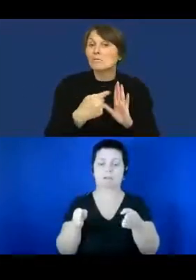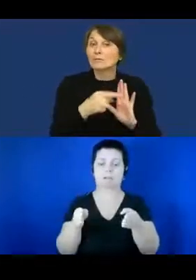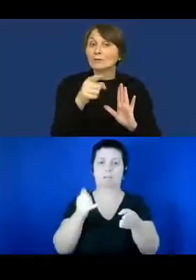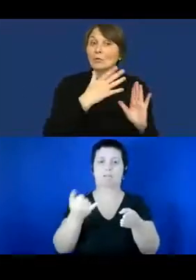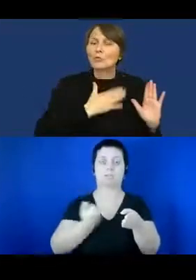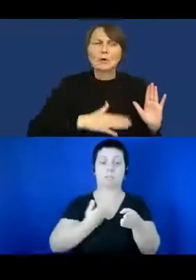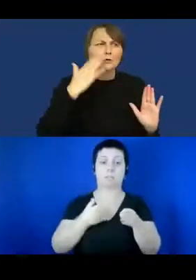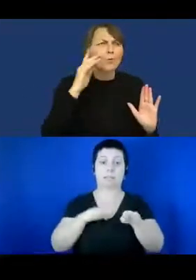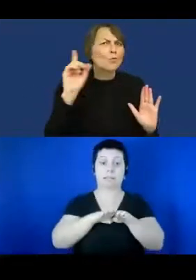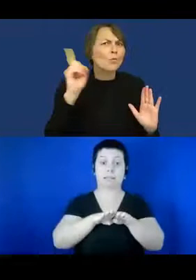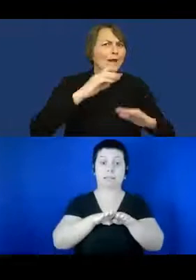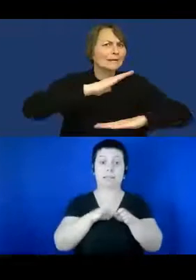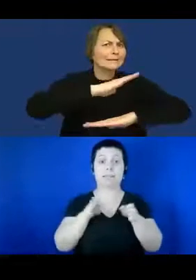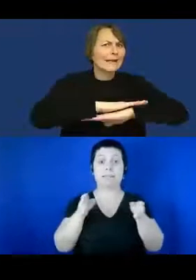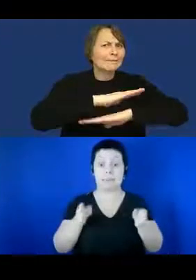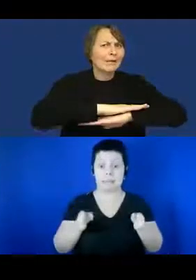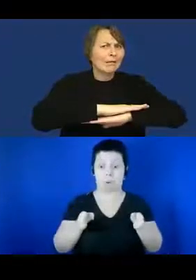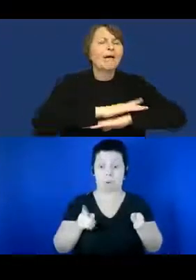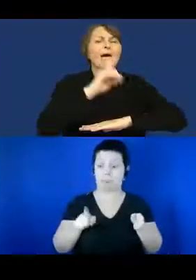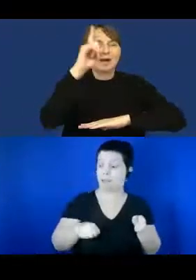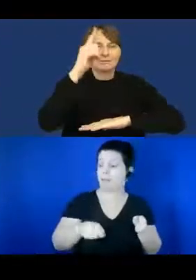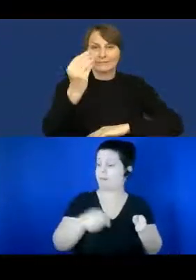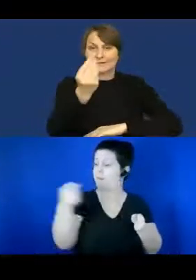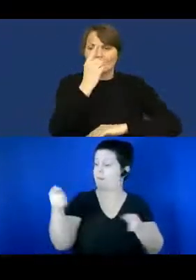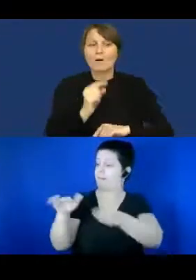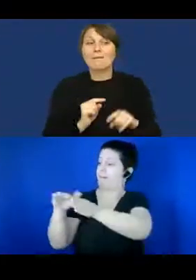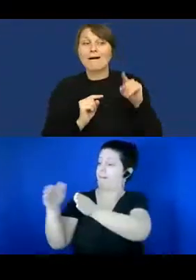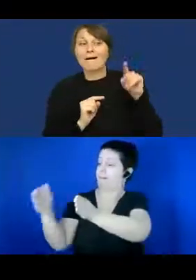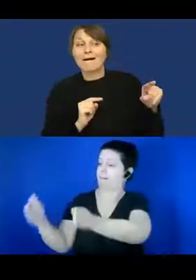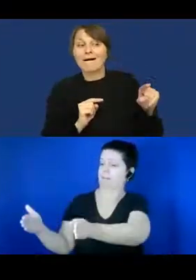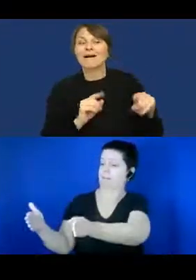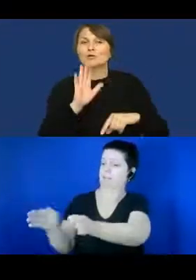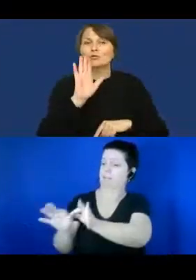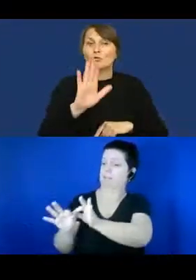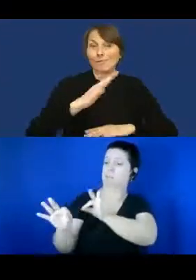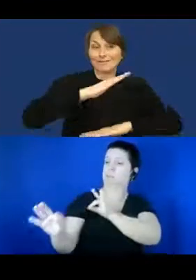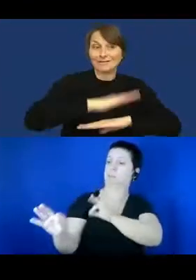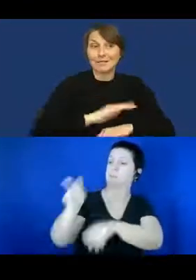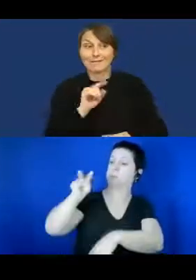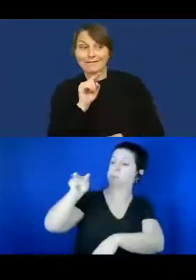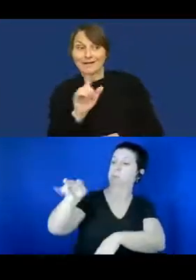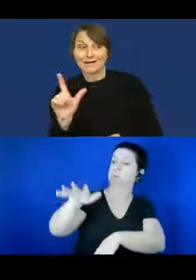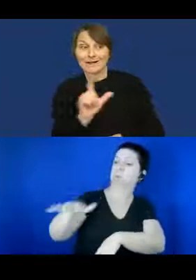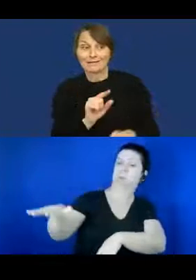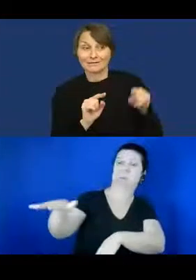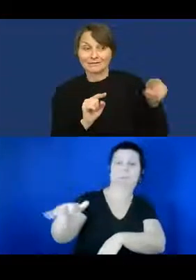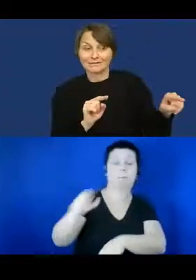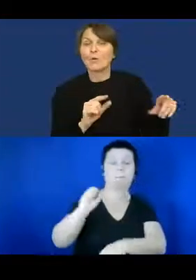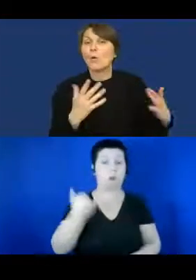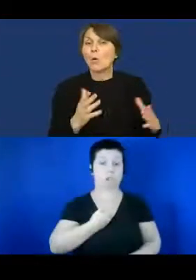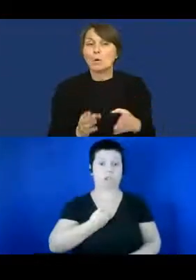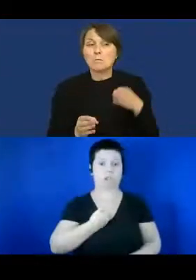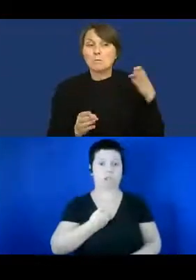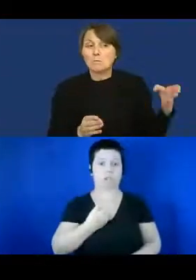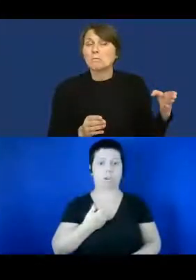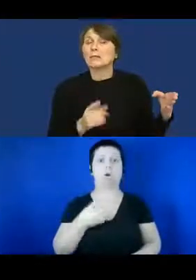on your left side, far from you, in your field of view. Or it may say, the table is on your left side, carry straight